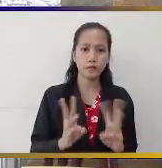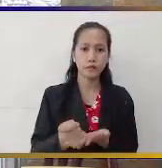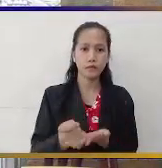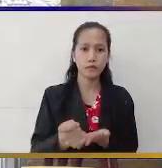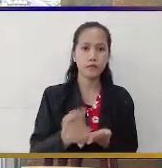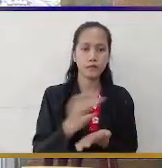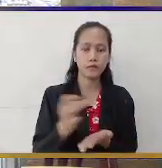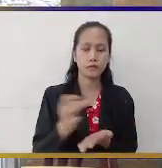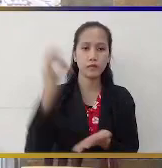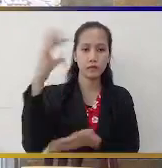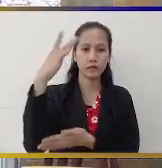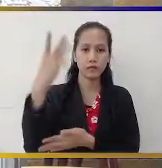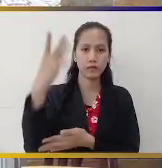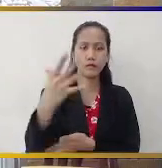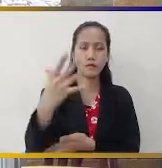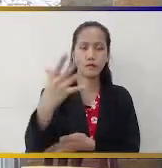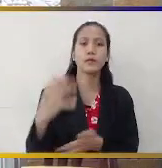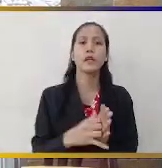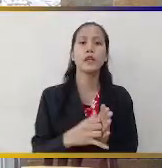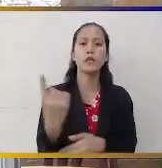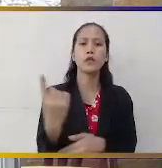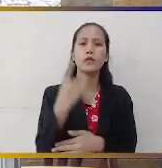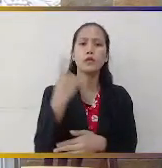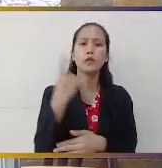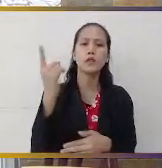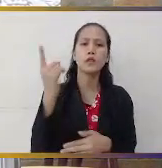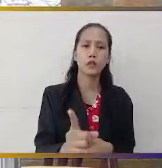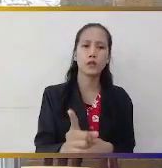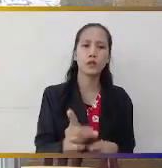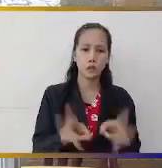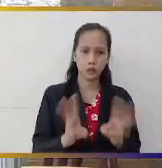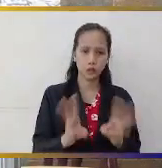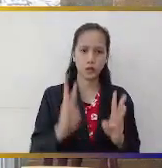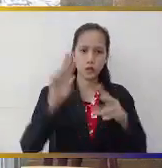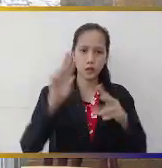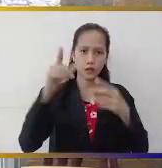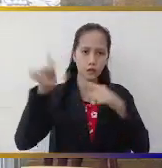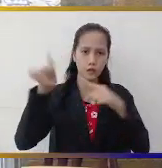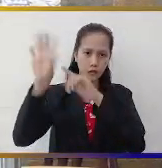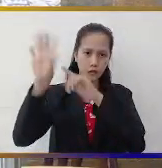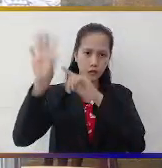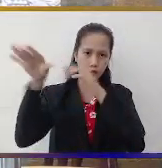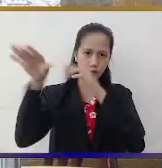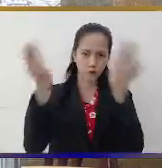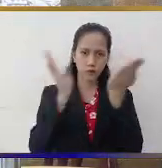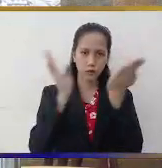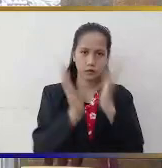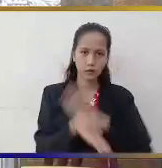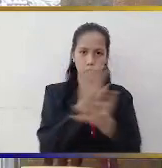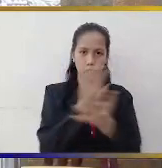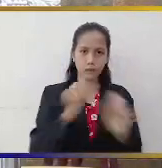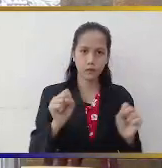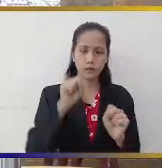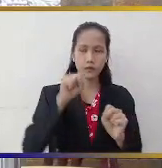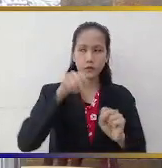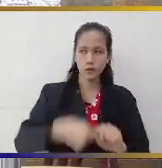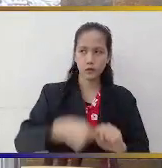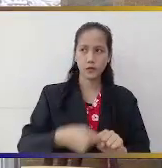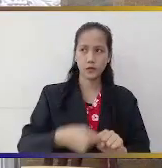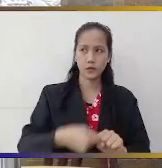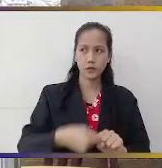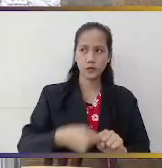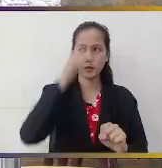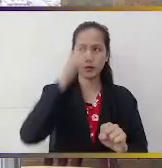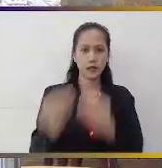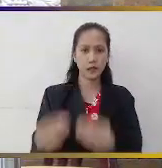is that? The only way. There's only one name under heaven whereby you must be saved. So God gave his